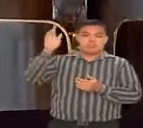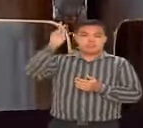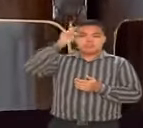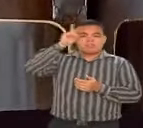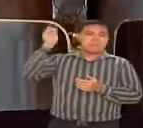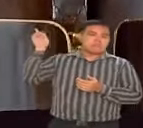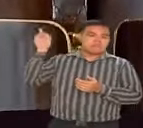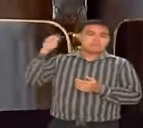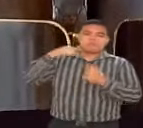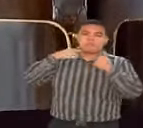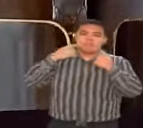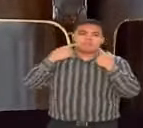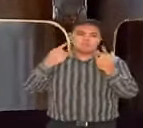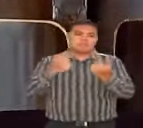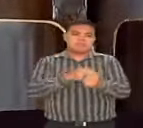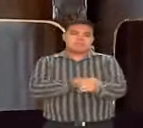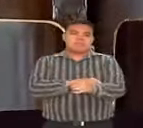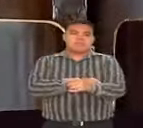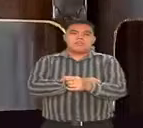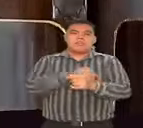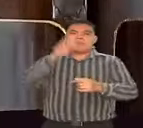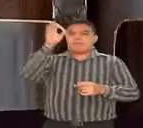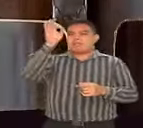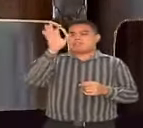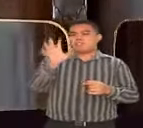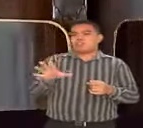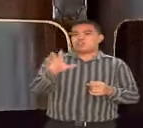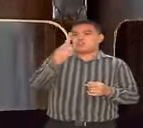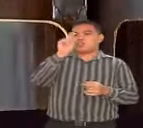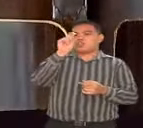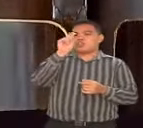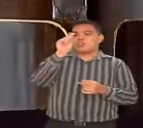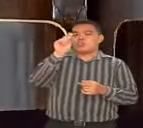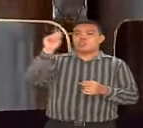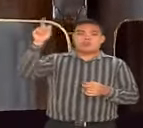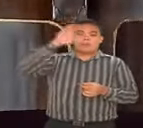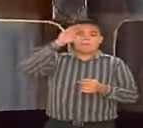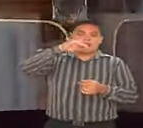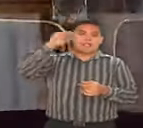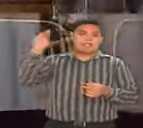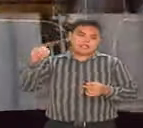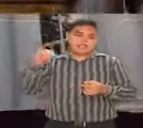this when our dear friend Pastor Takero died,